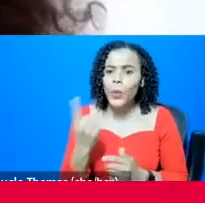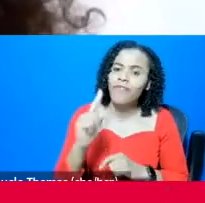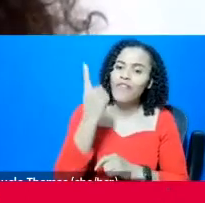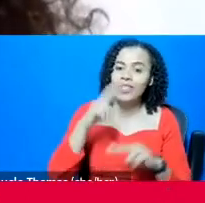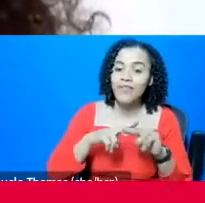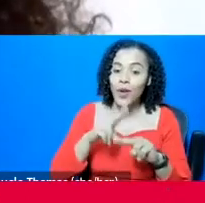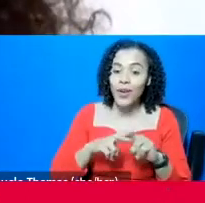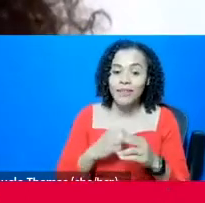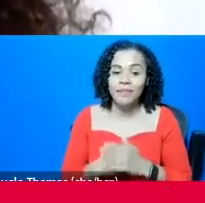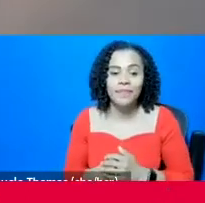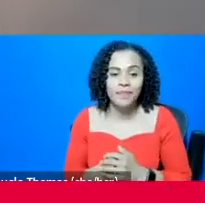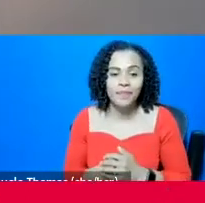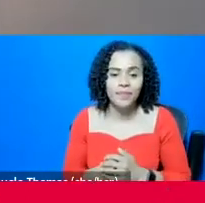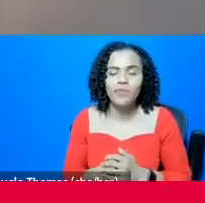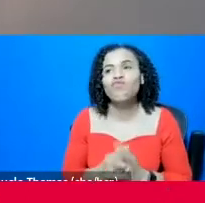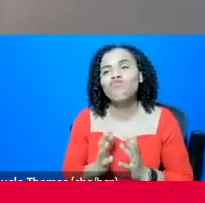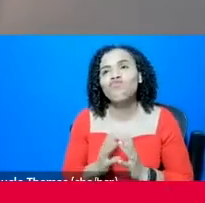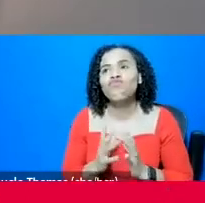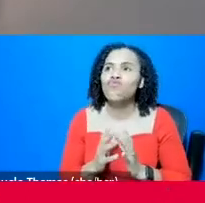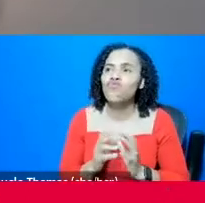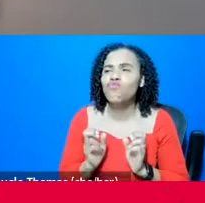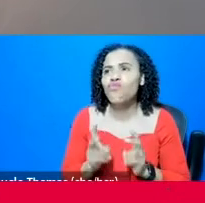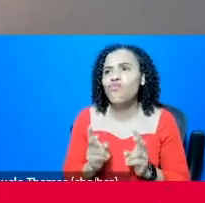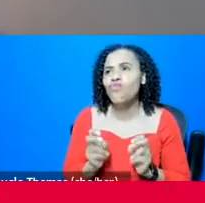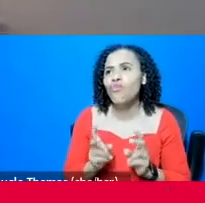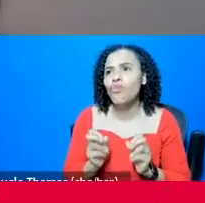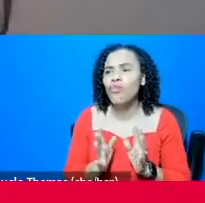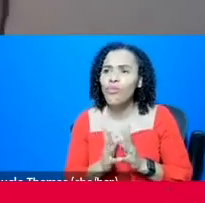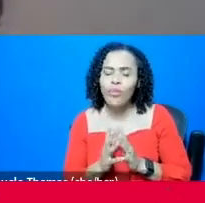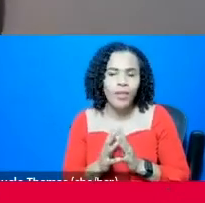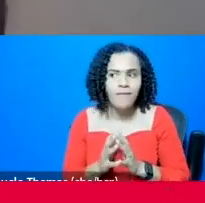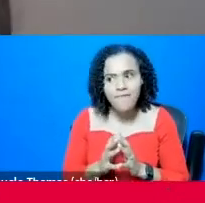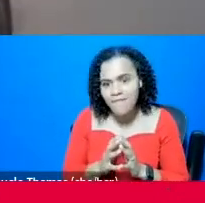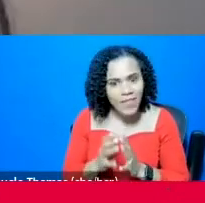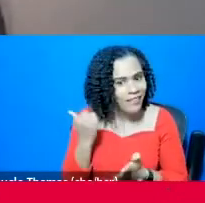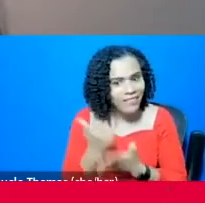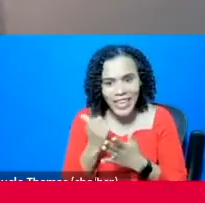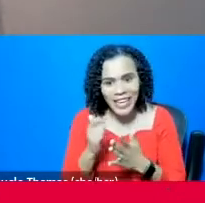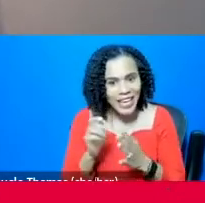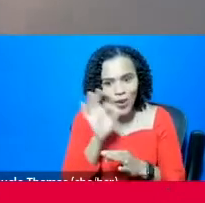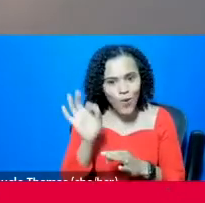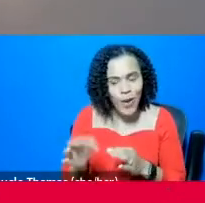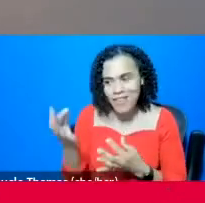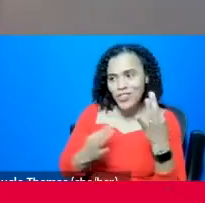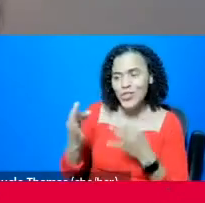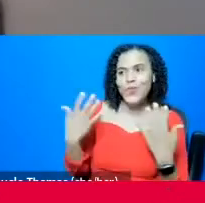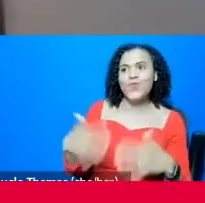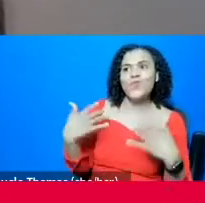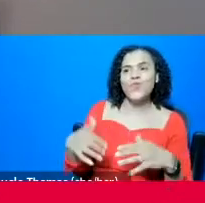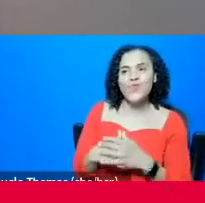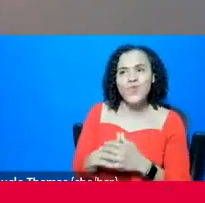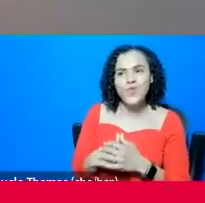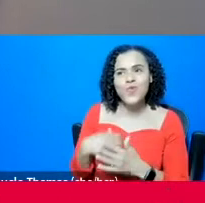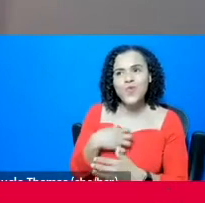Okay, empty rhetoric. Okay, this is again so many great questions today, but I really do feel like